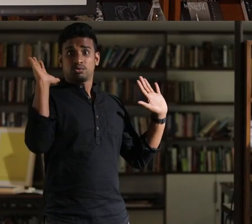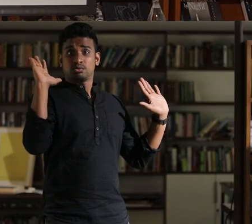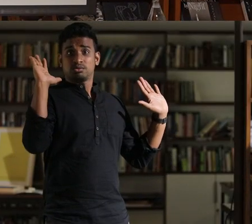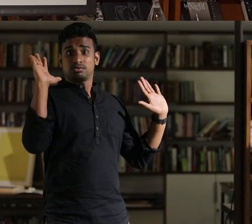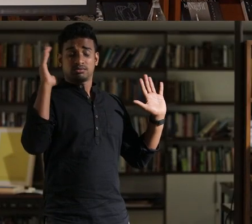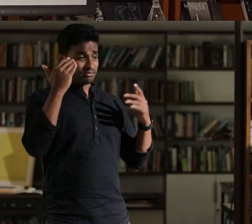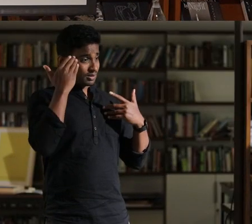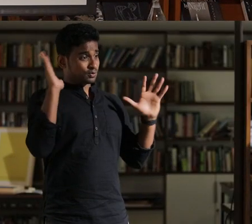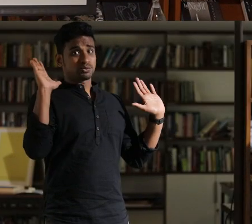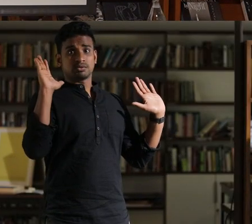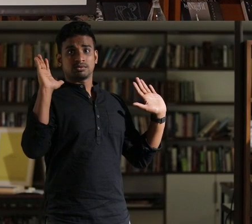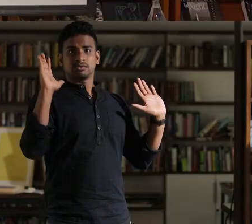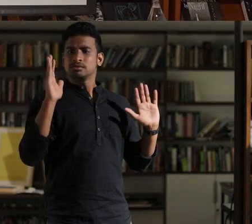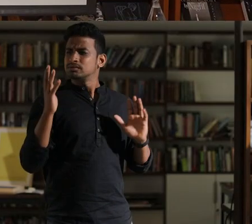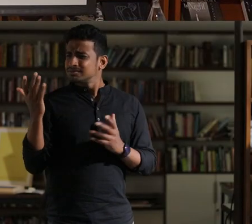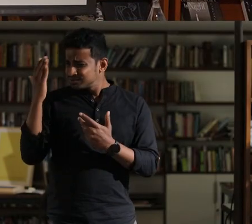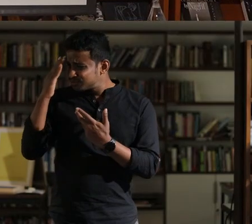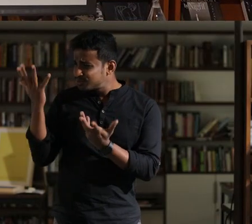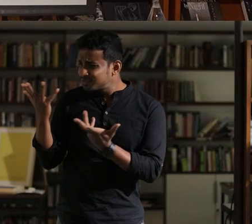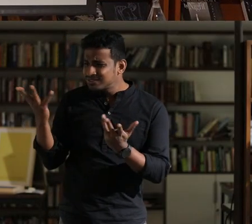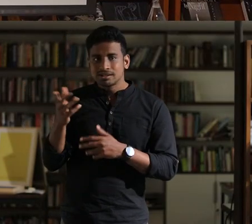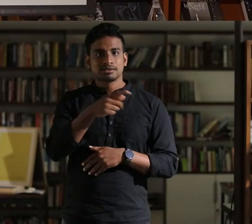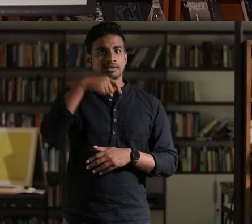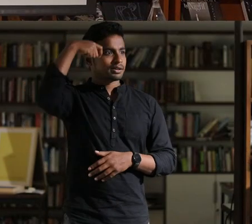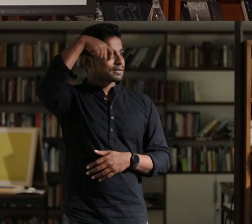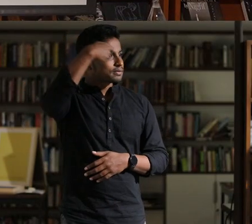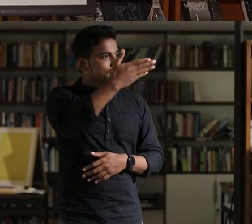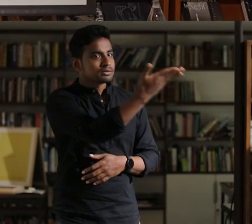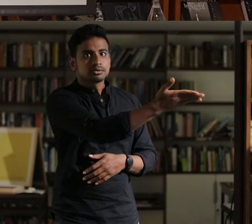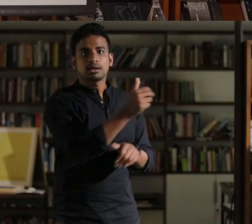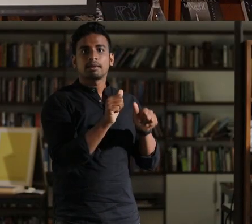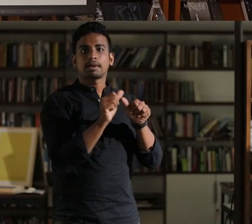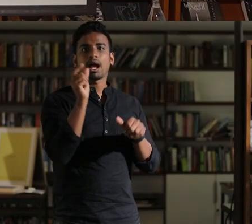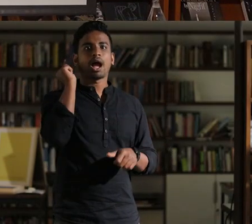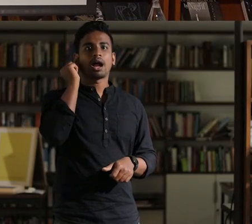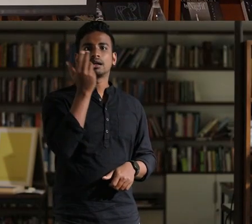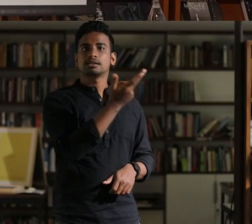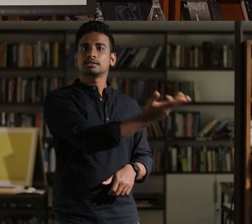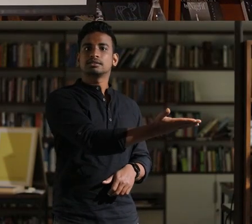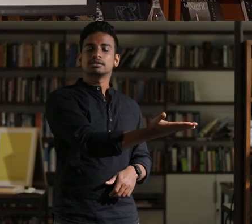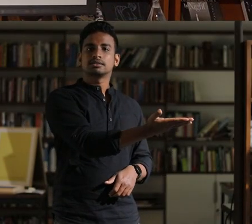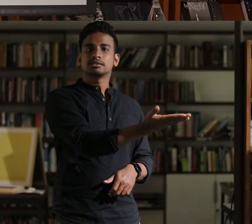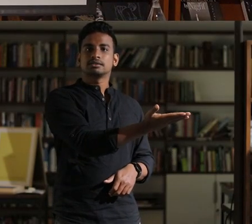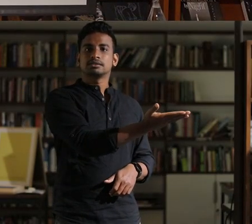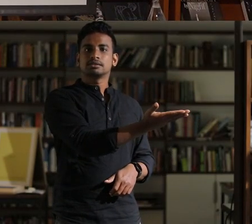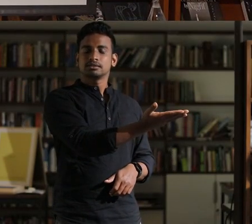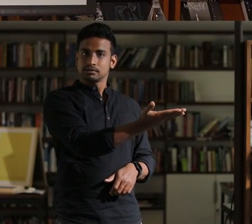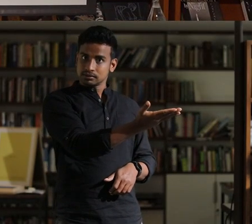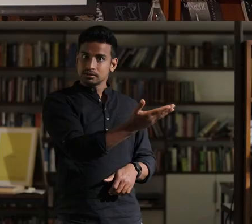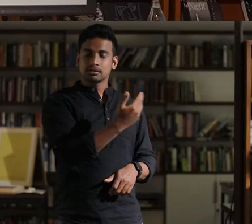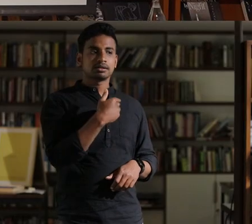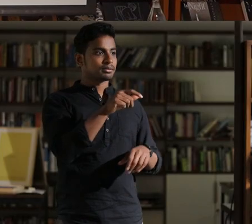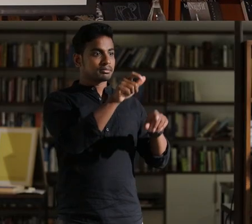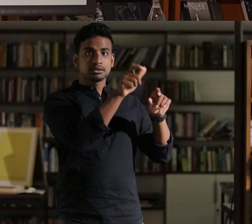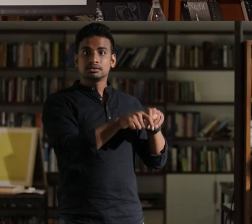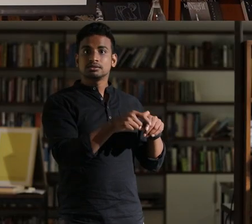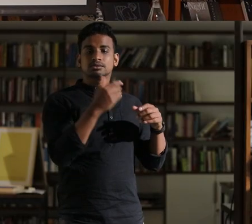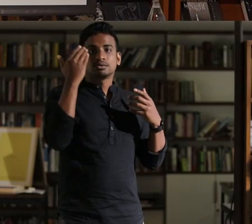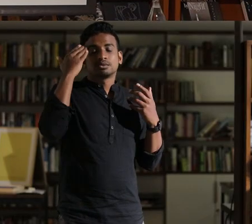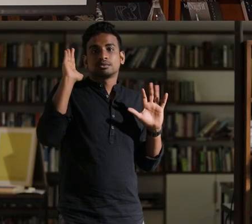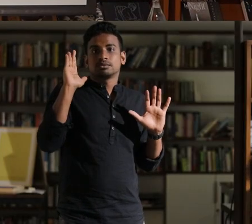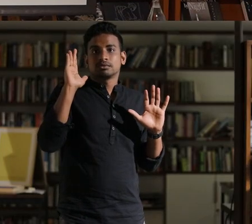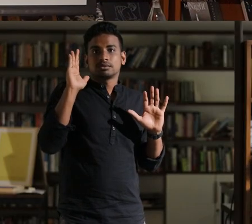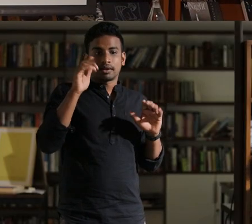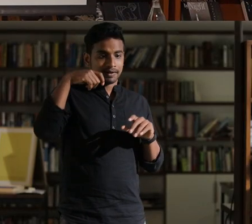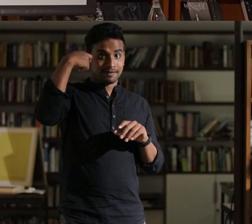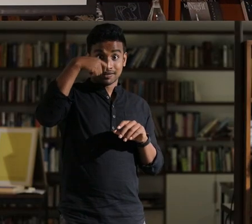aunt. I've known her since I was born. But I didn't know that the same tool in the field had 3 different names depending on the use you put it